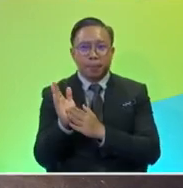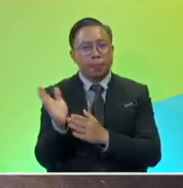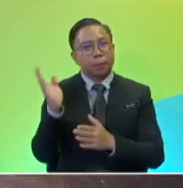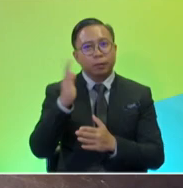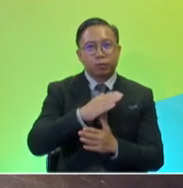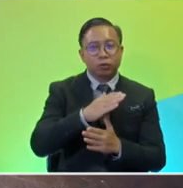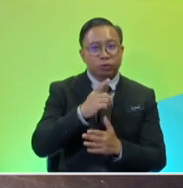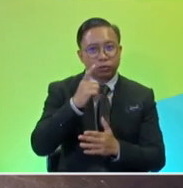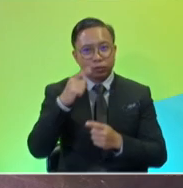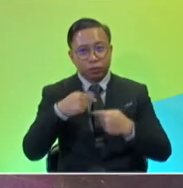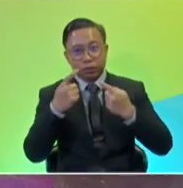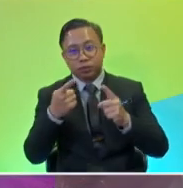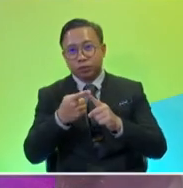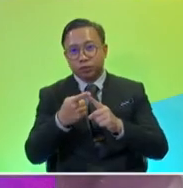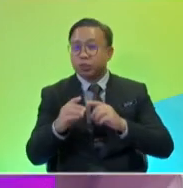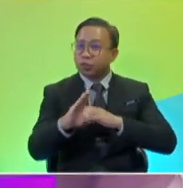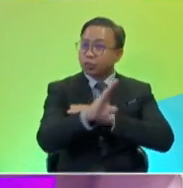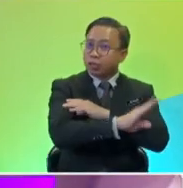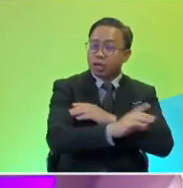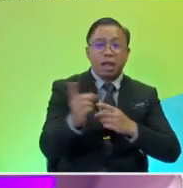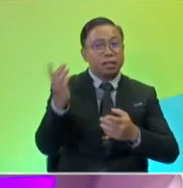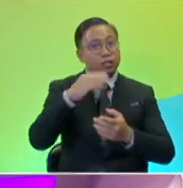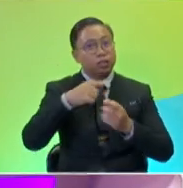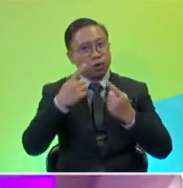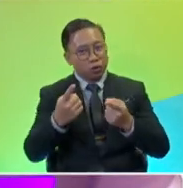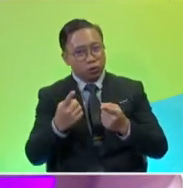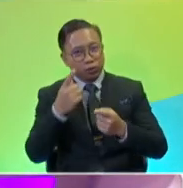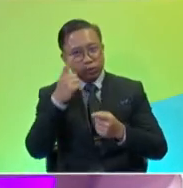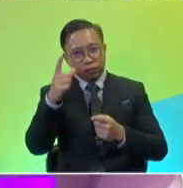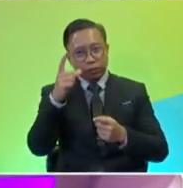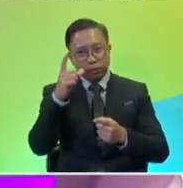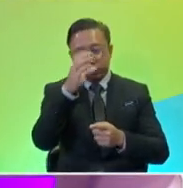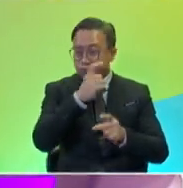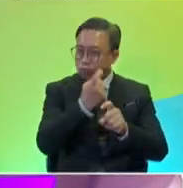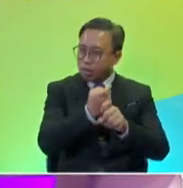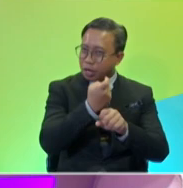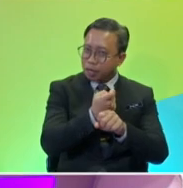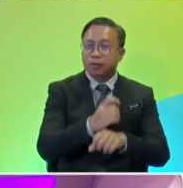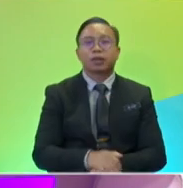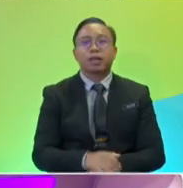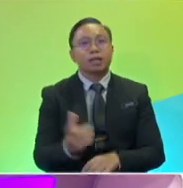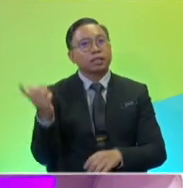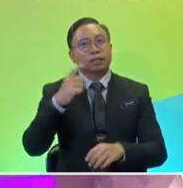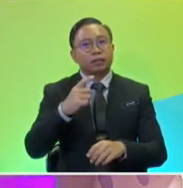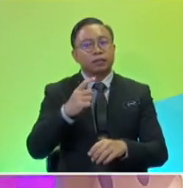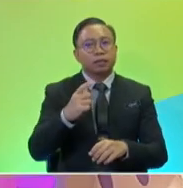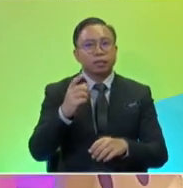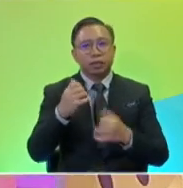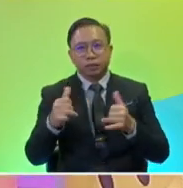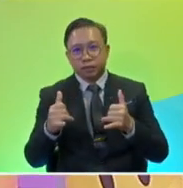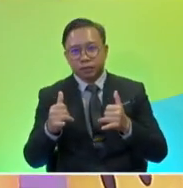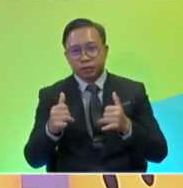Let's go to the beach. Let's look for shells. Let's play in